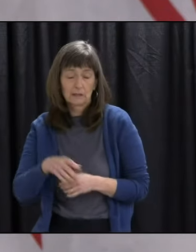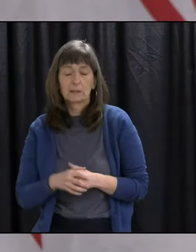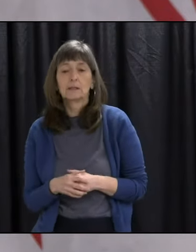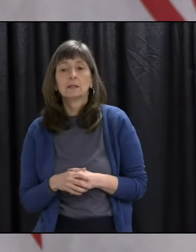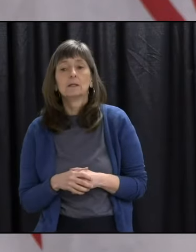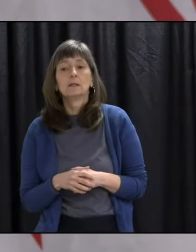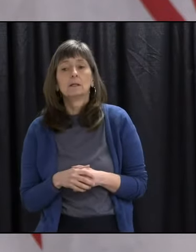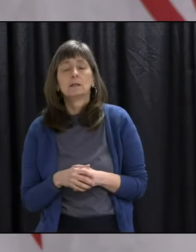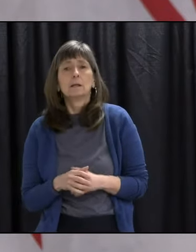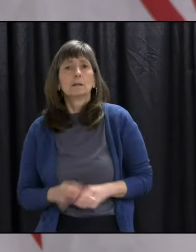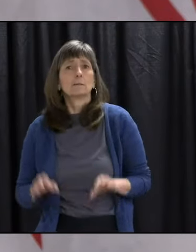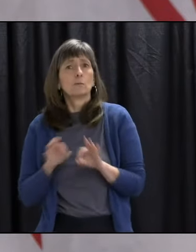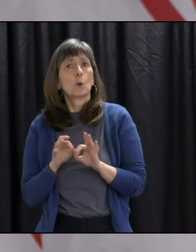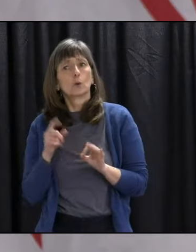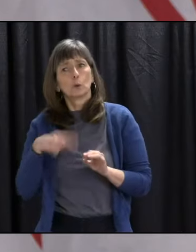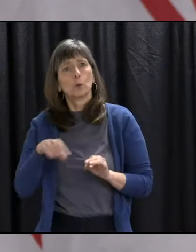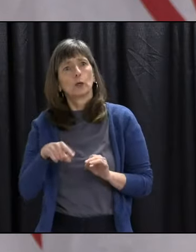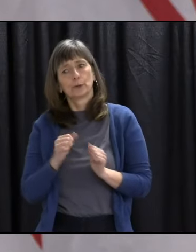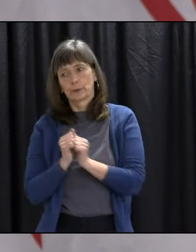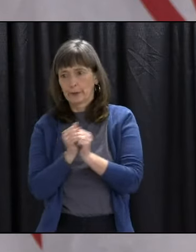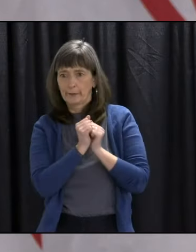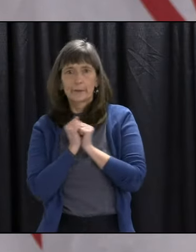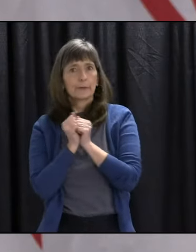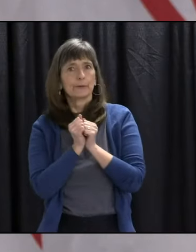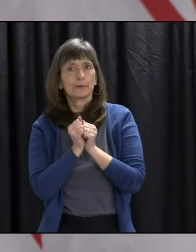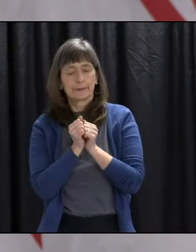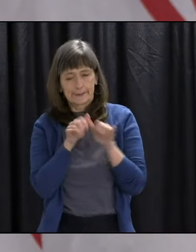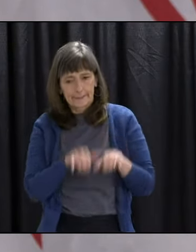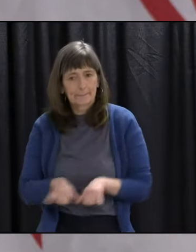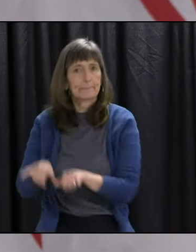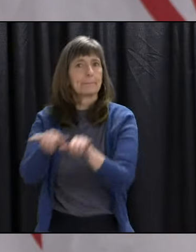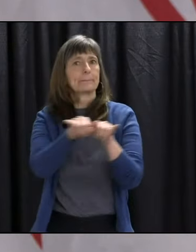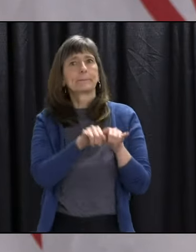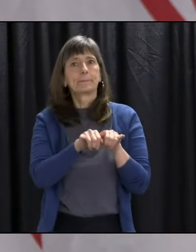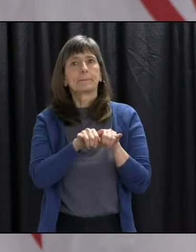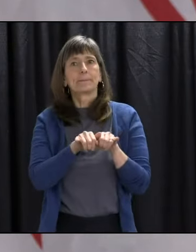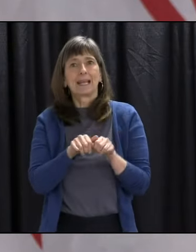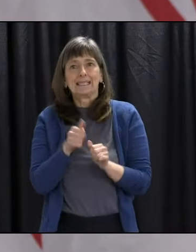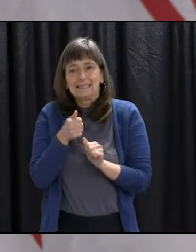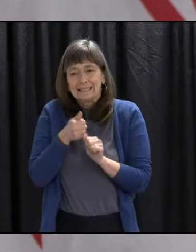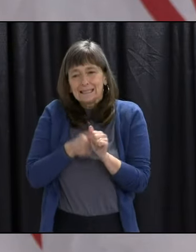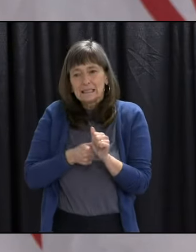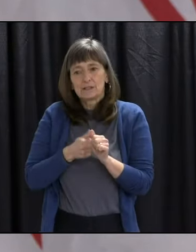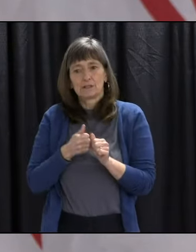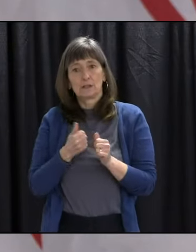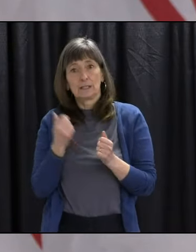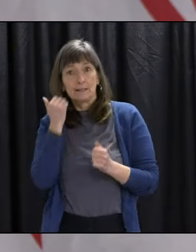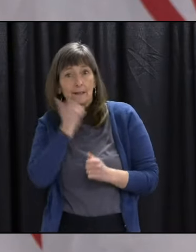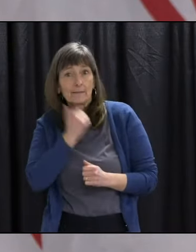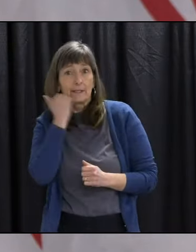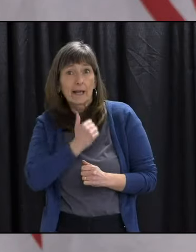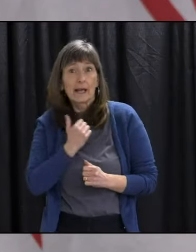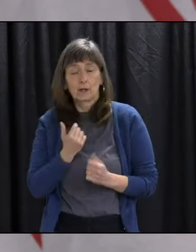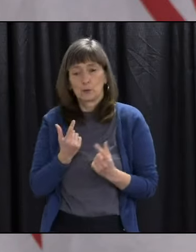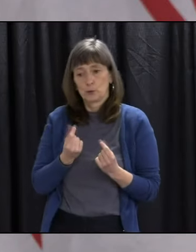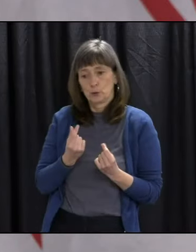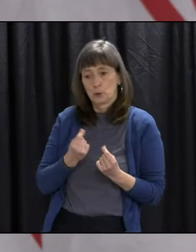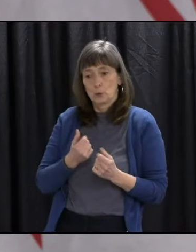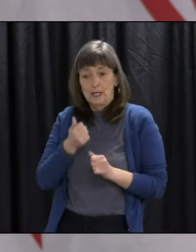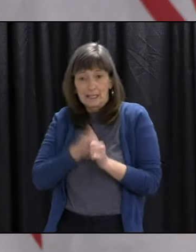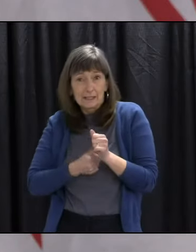is important that we all stand together in this extraordinary time and we take every step that we can take to support our citizens.